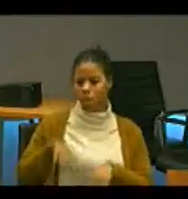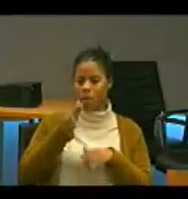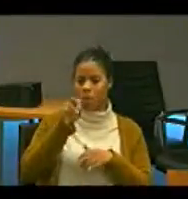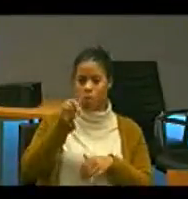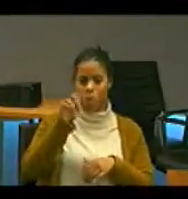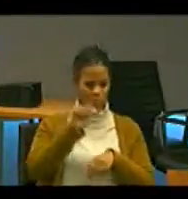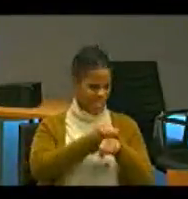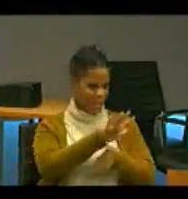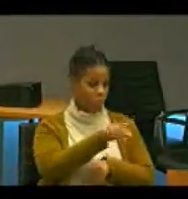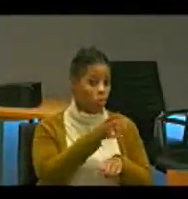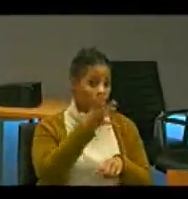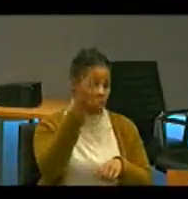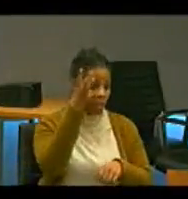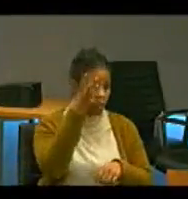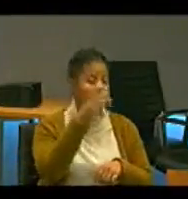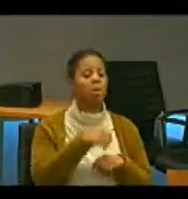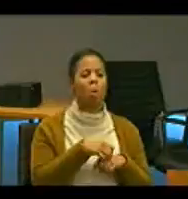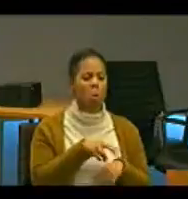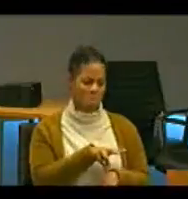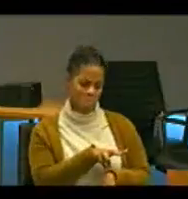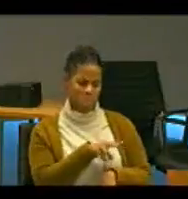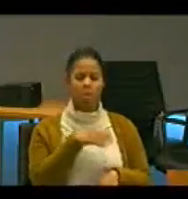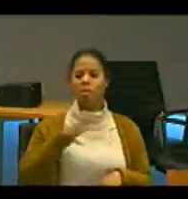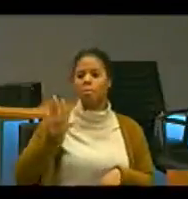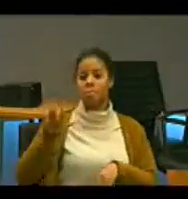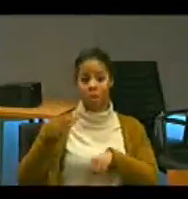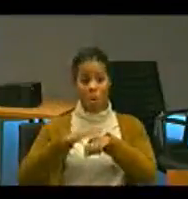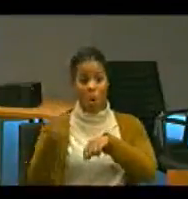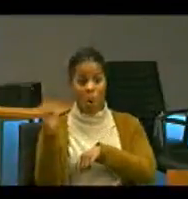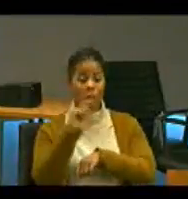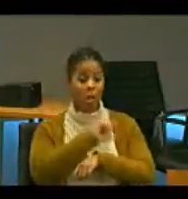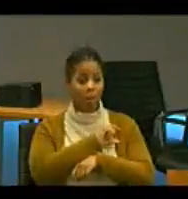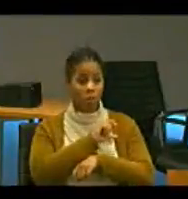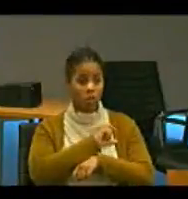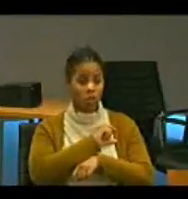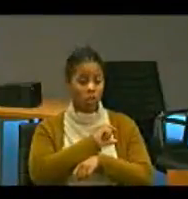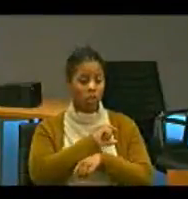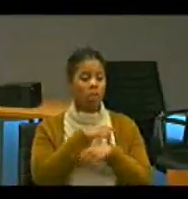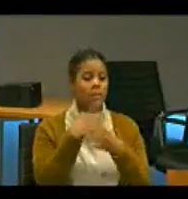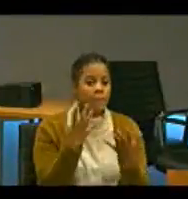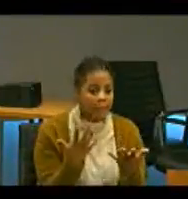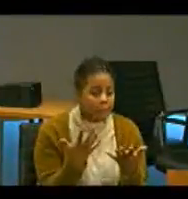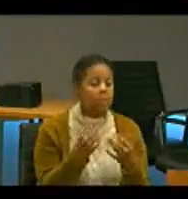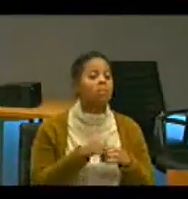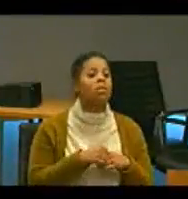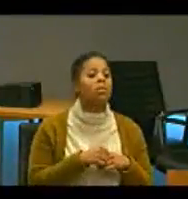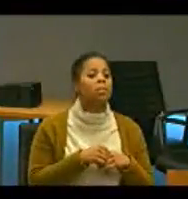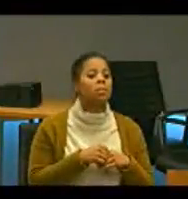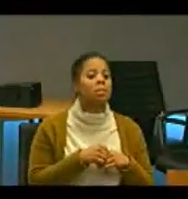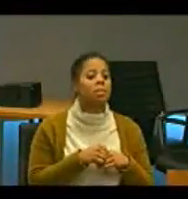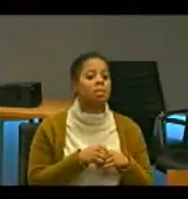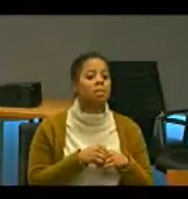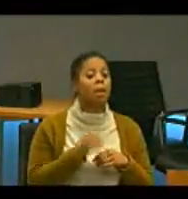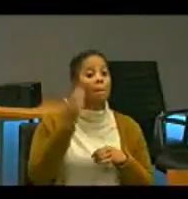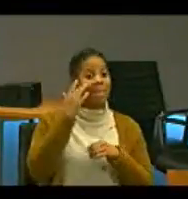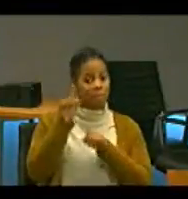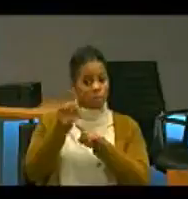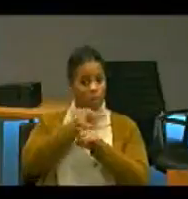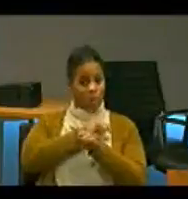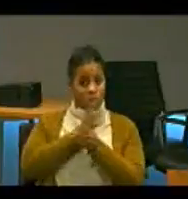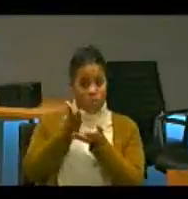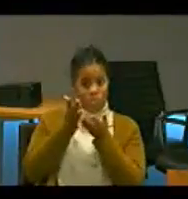turn it over to the school resource officer. Because that person is there, that person has a higher level of authority than